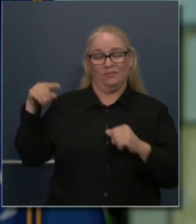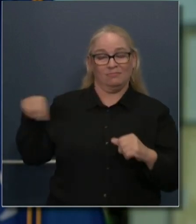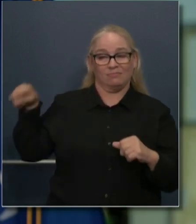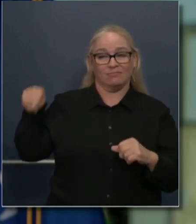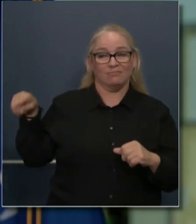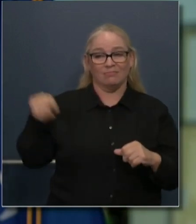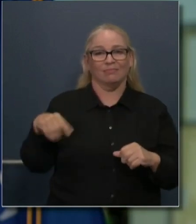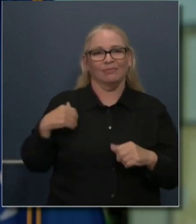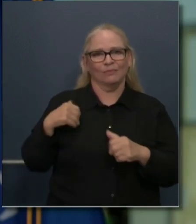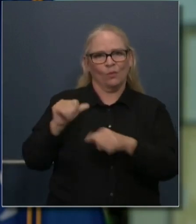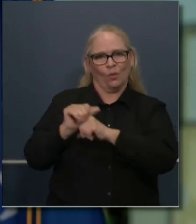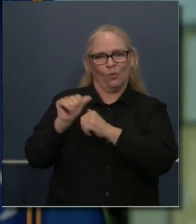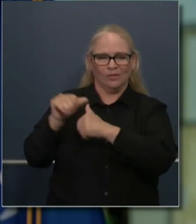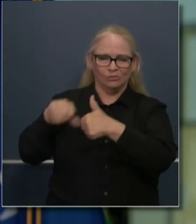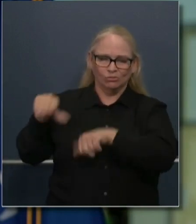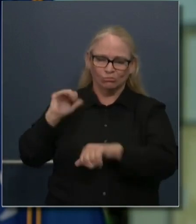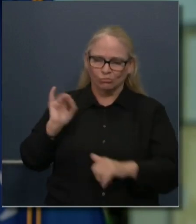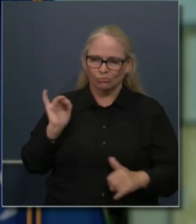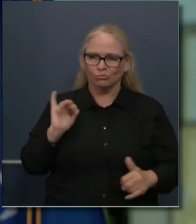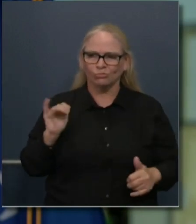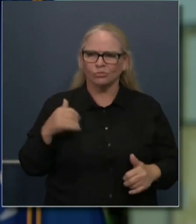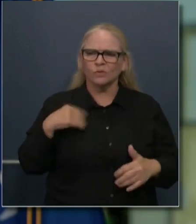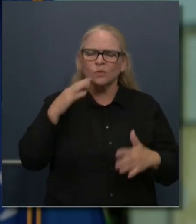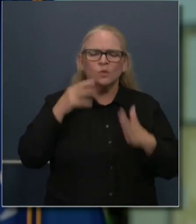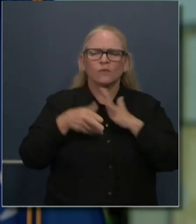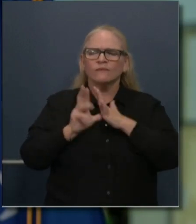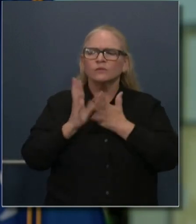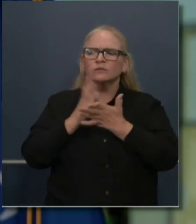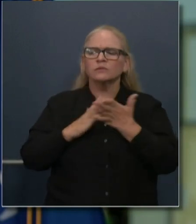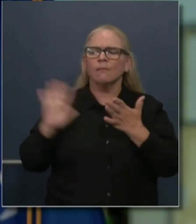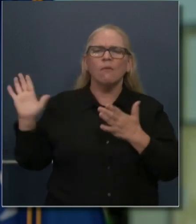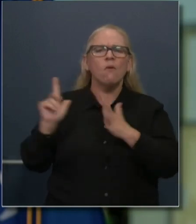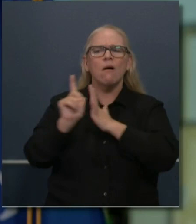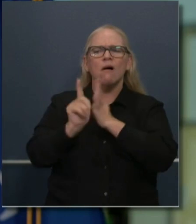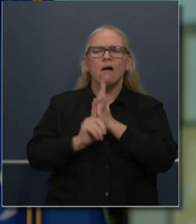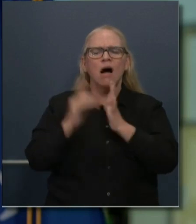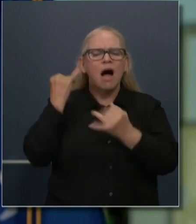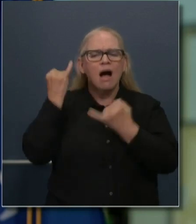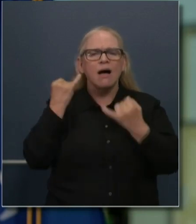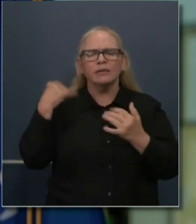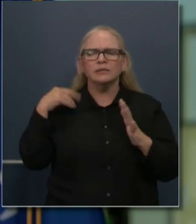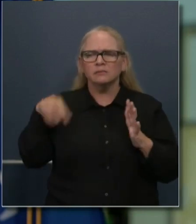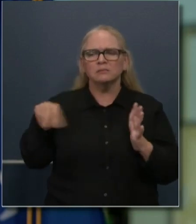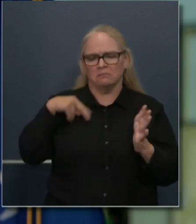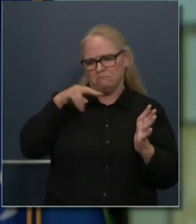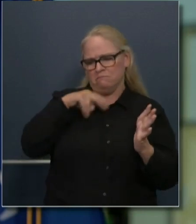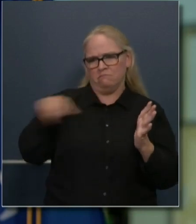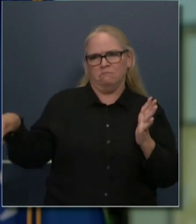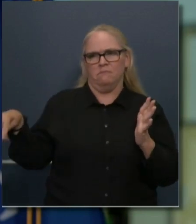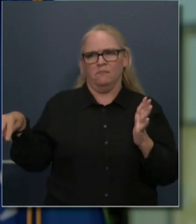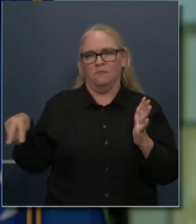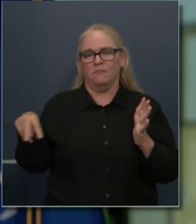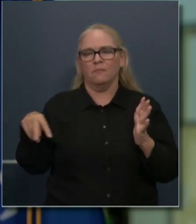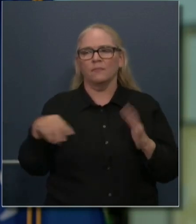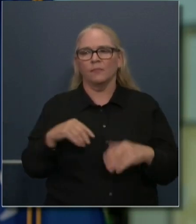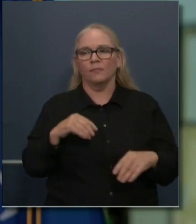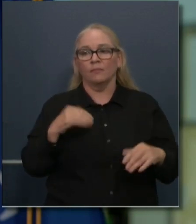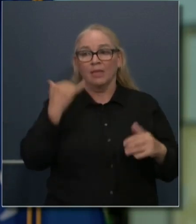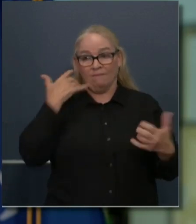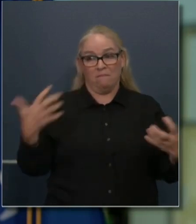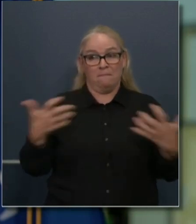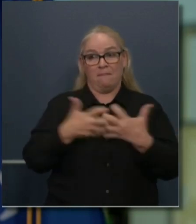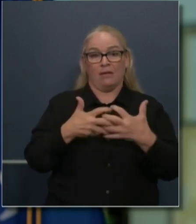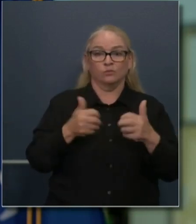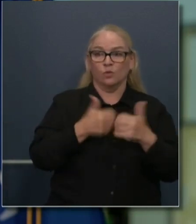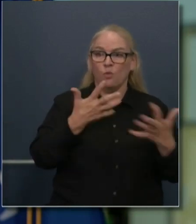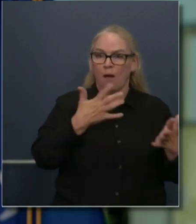to look at a number of those bills and to see how we can build on the work that was done with some of these executive orders, but also work that